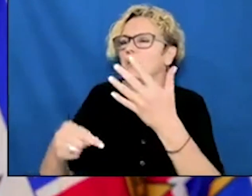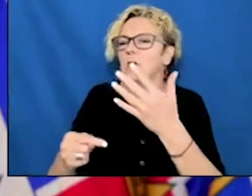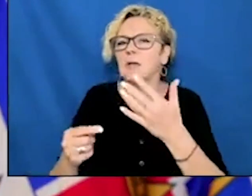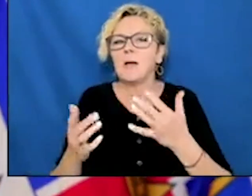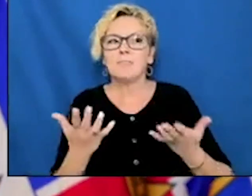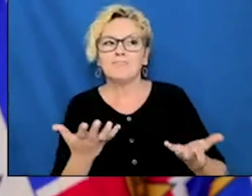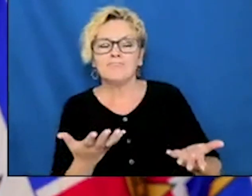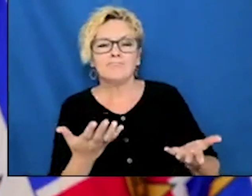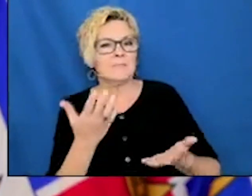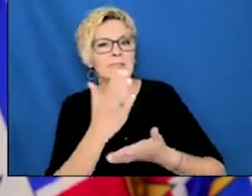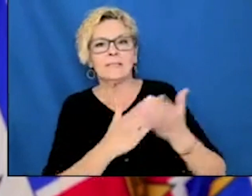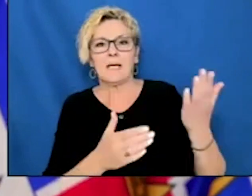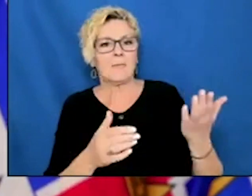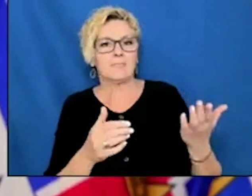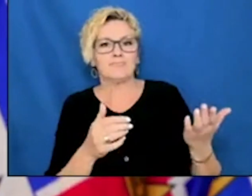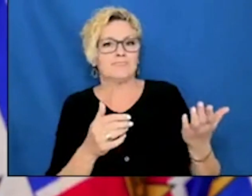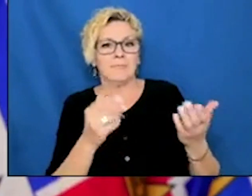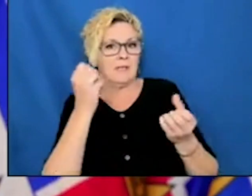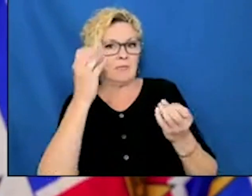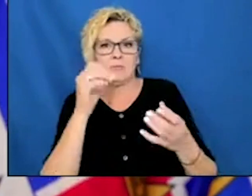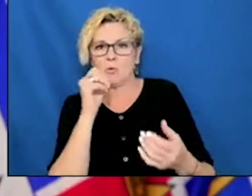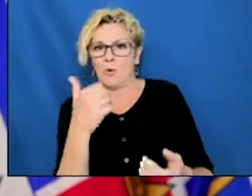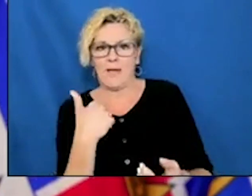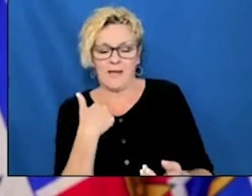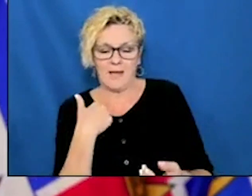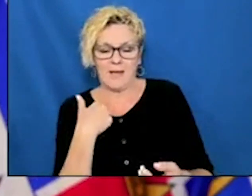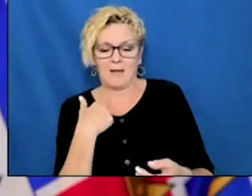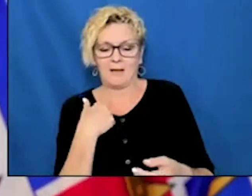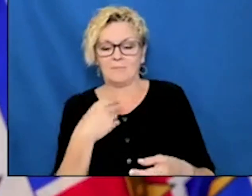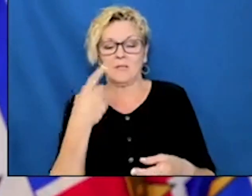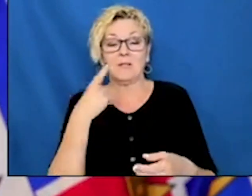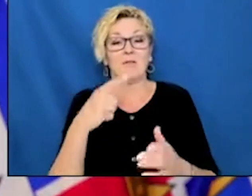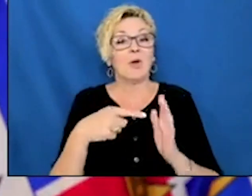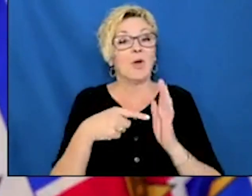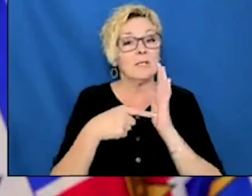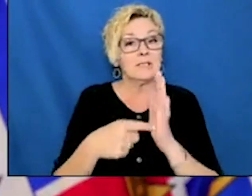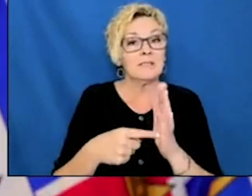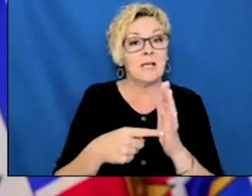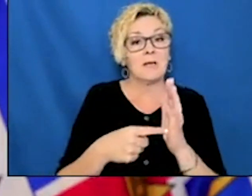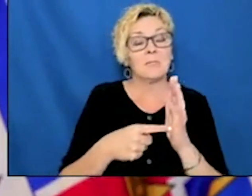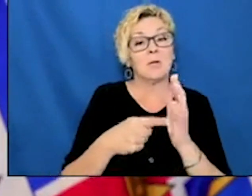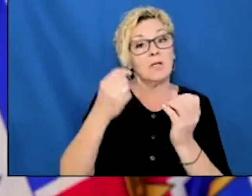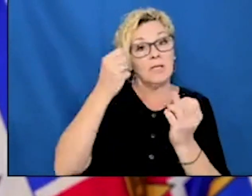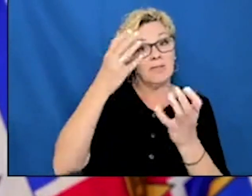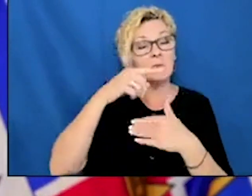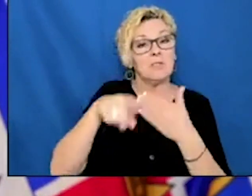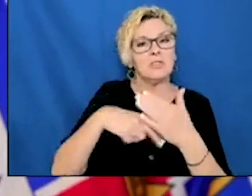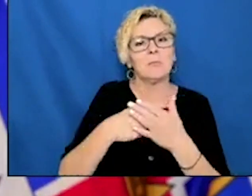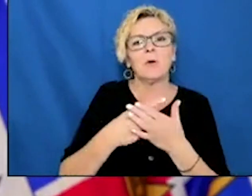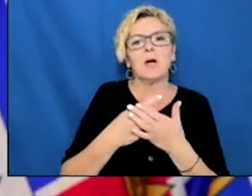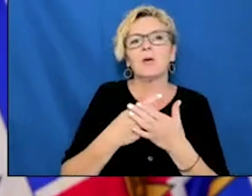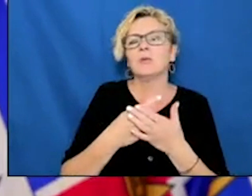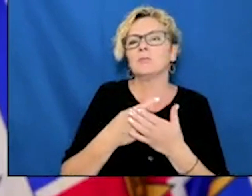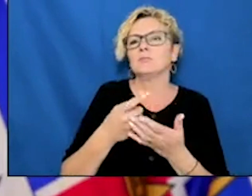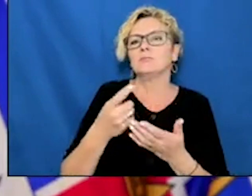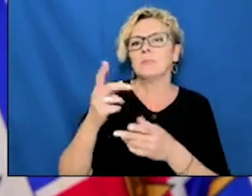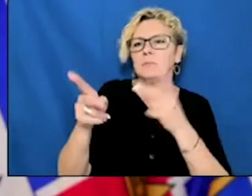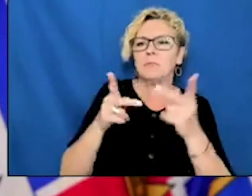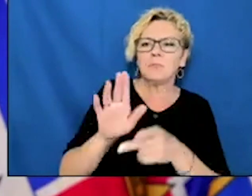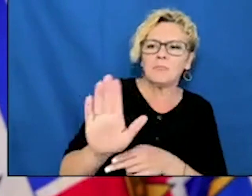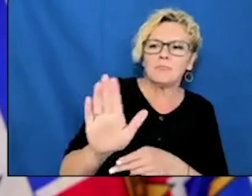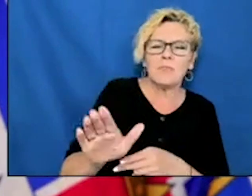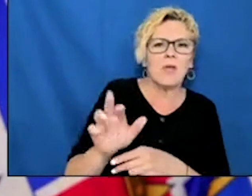include things like race-based data, disaggregated data based on race, on workplace data, and on school